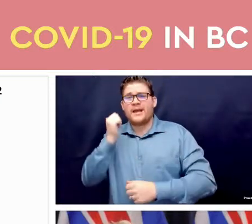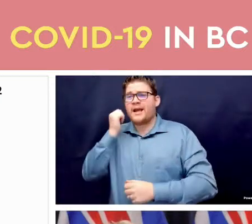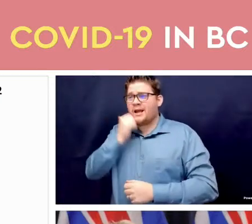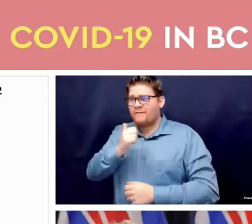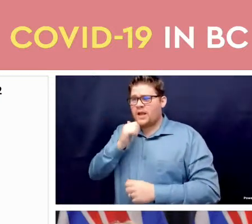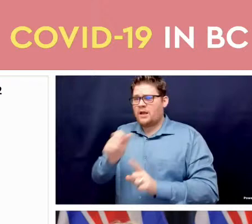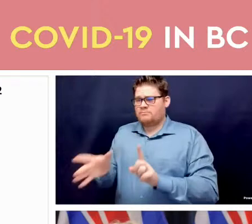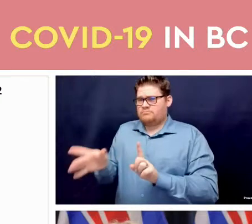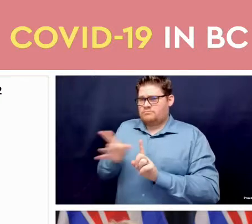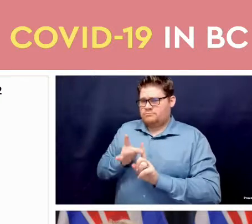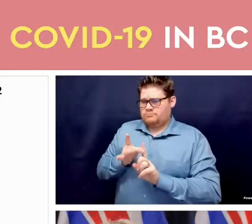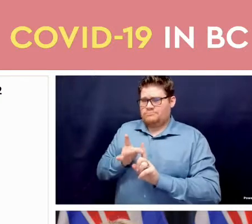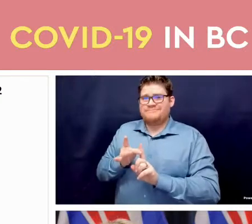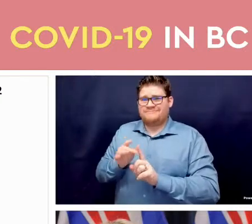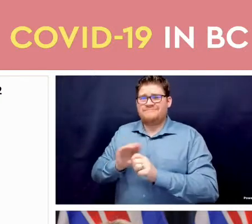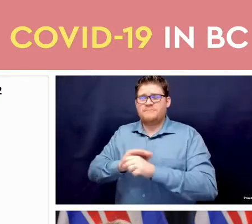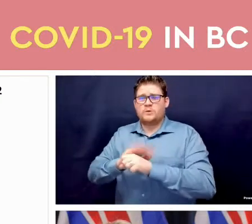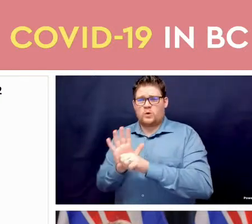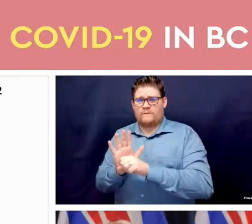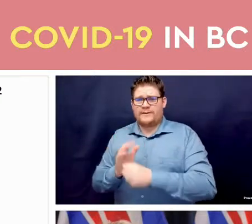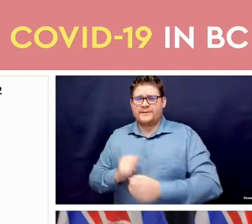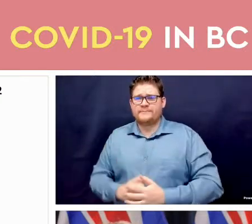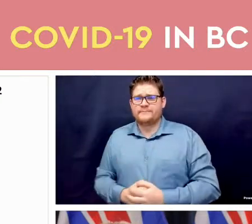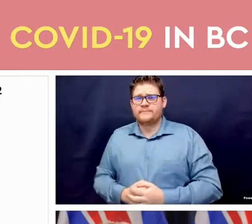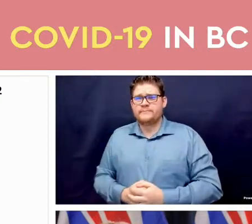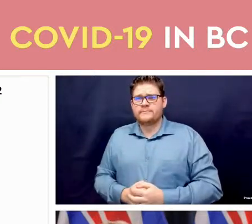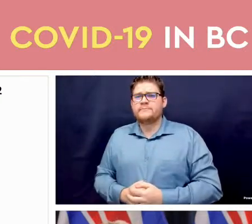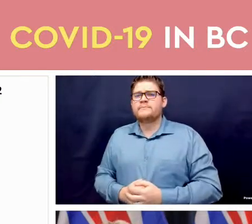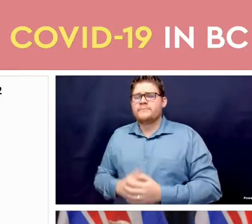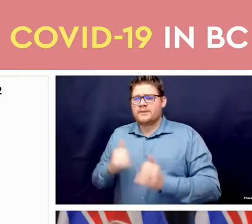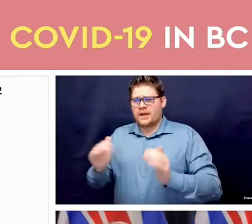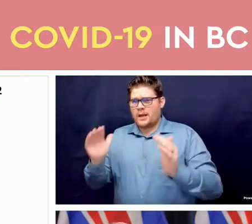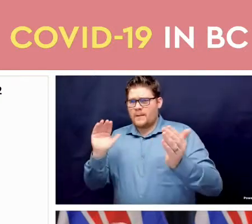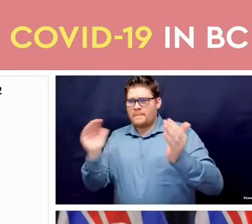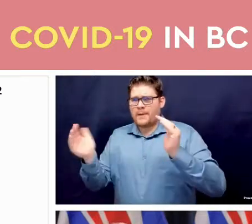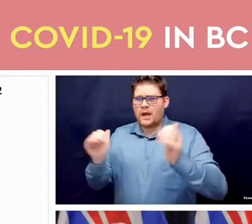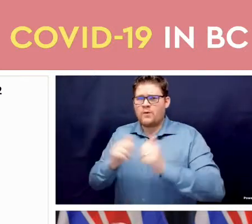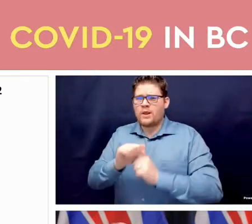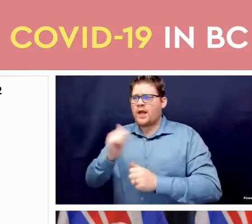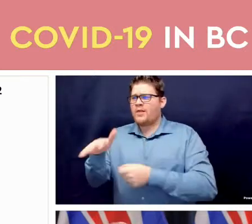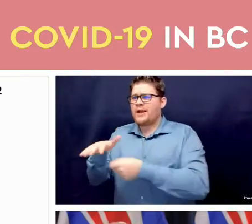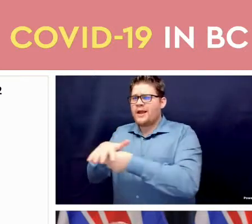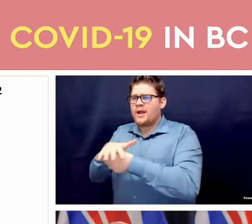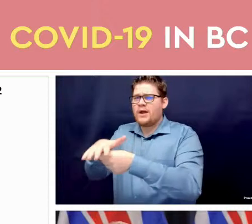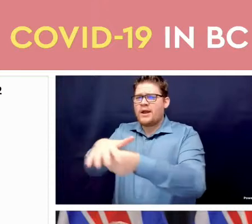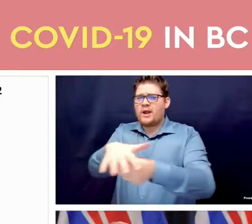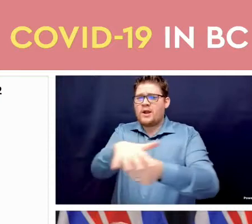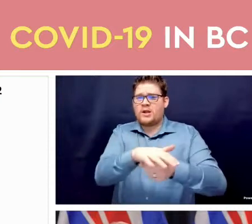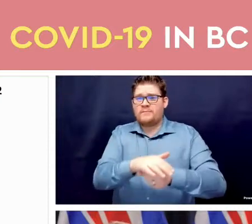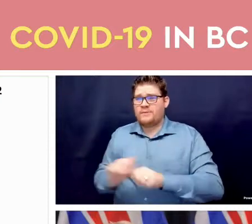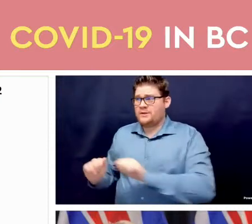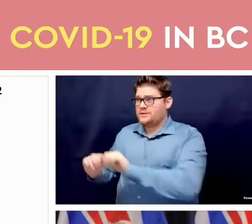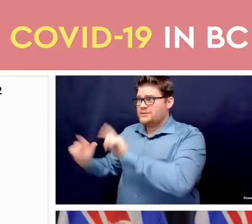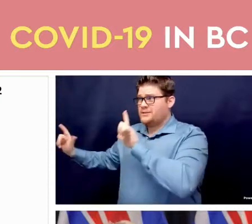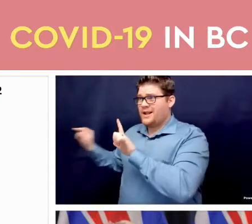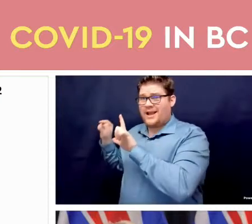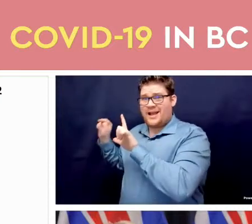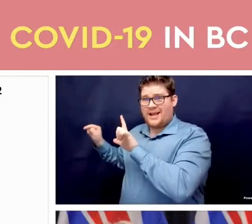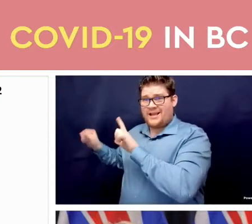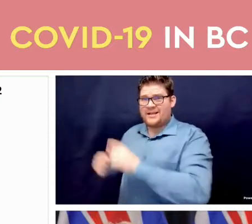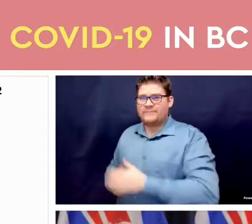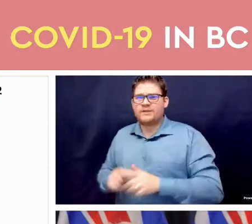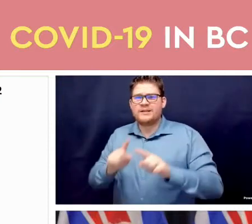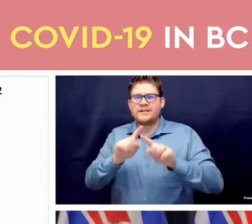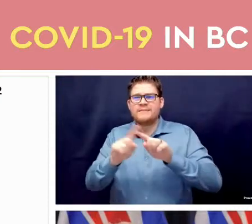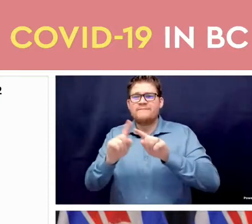of these graphs, and compare them to what we're seeing in other jurisdictions. And one of these is here, the representation of other